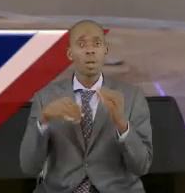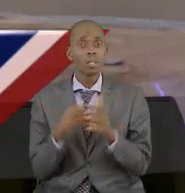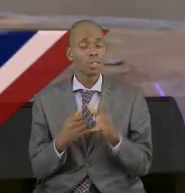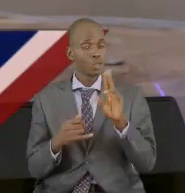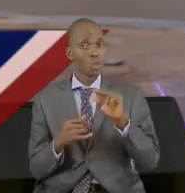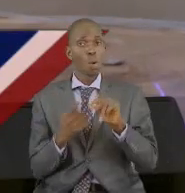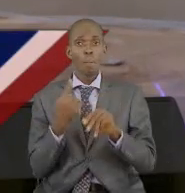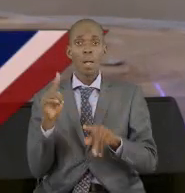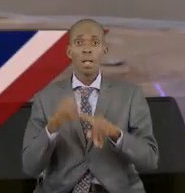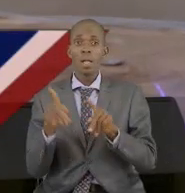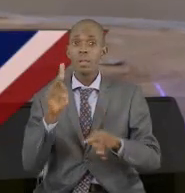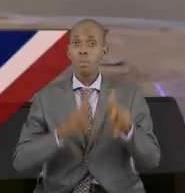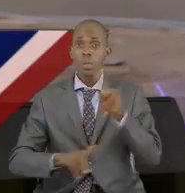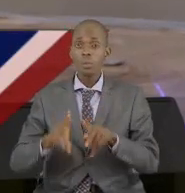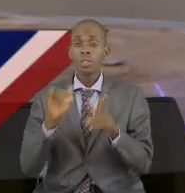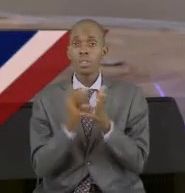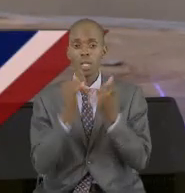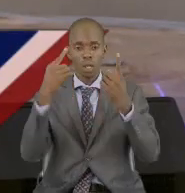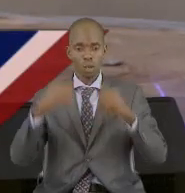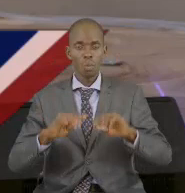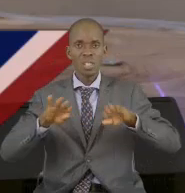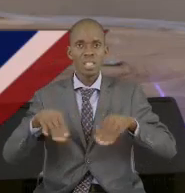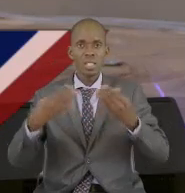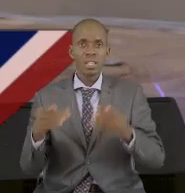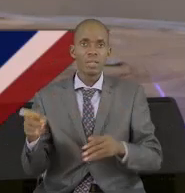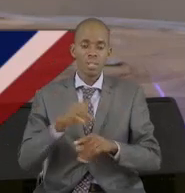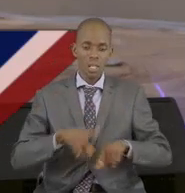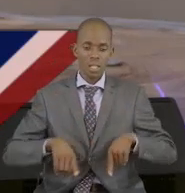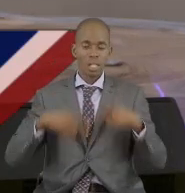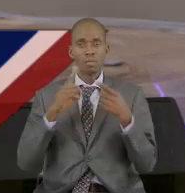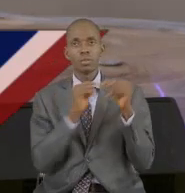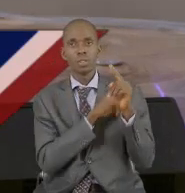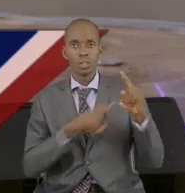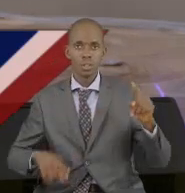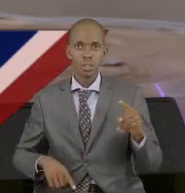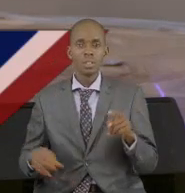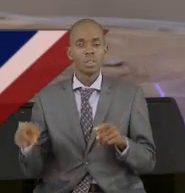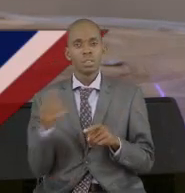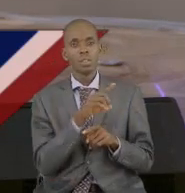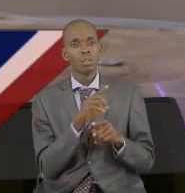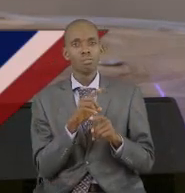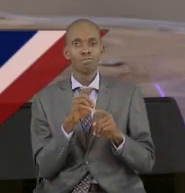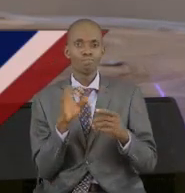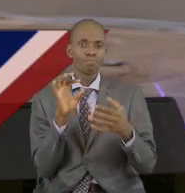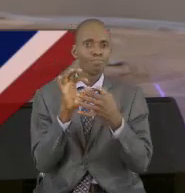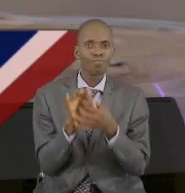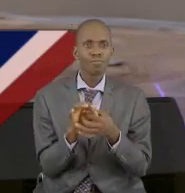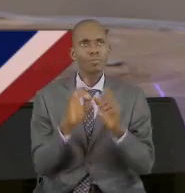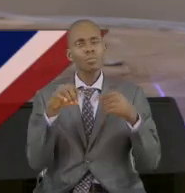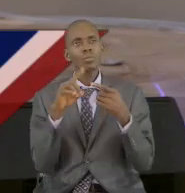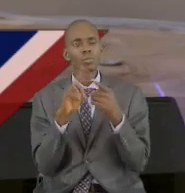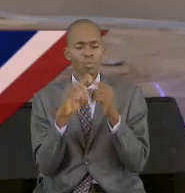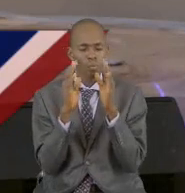come and they give their lives to the Lord, they have conviction. And then they go to pray, and there is a